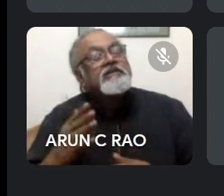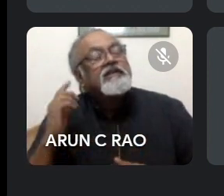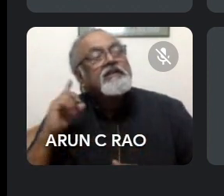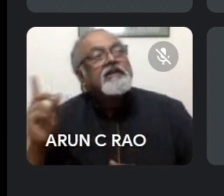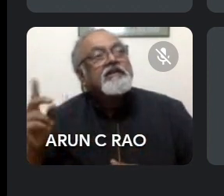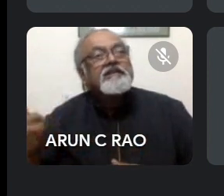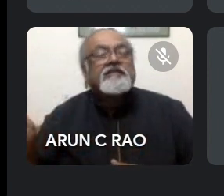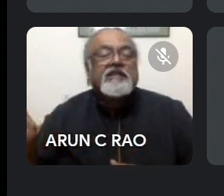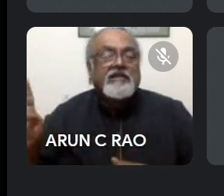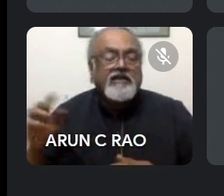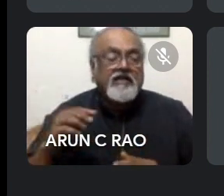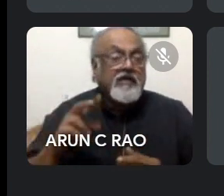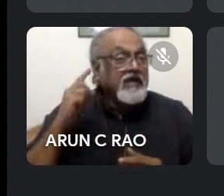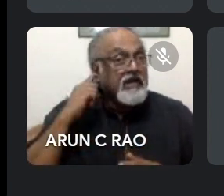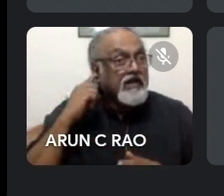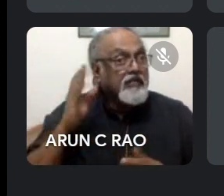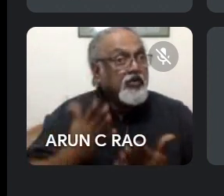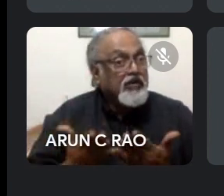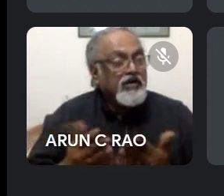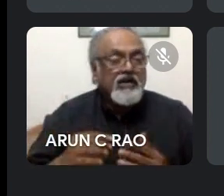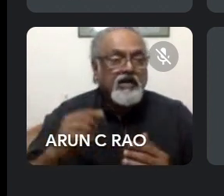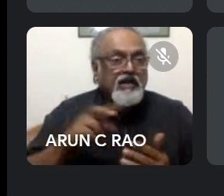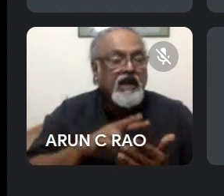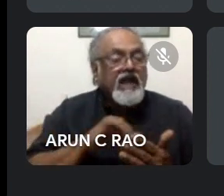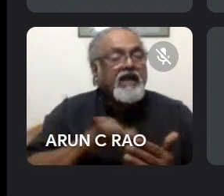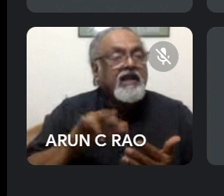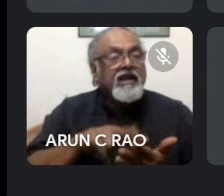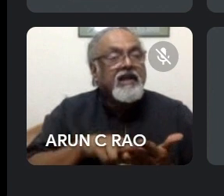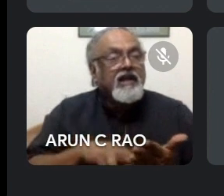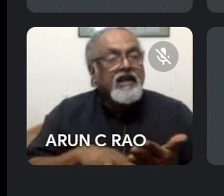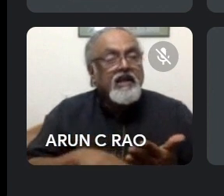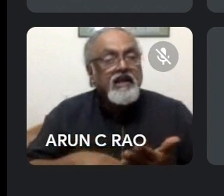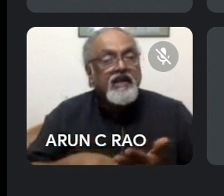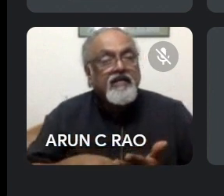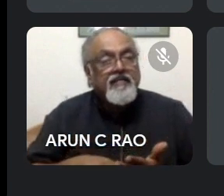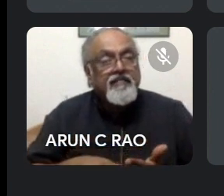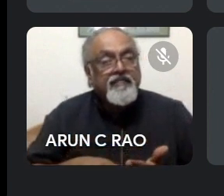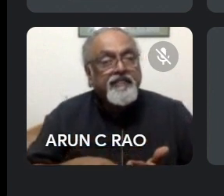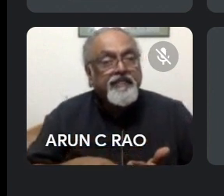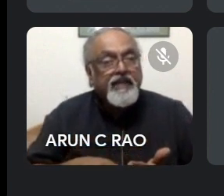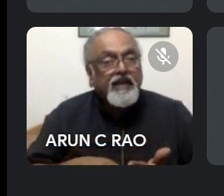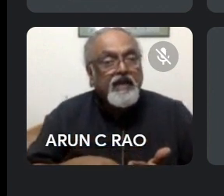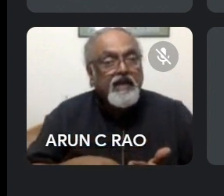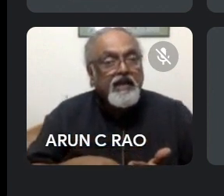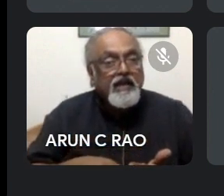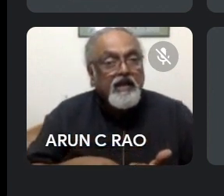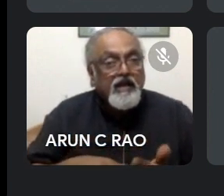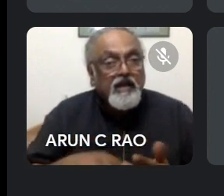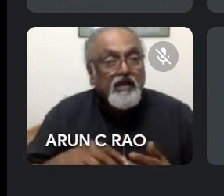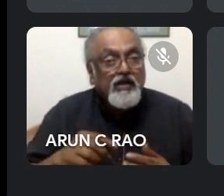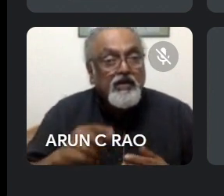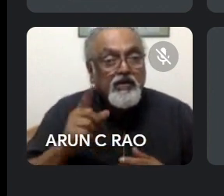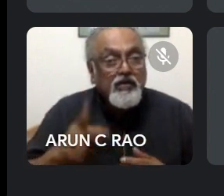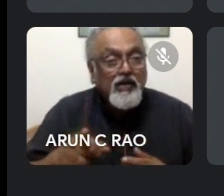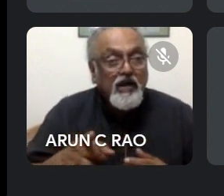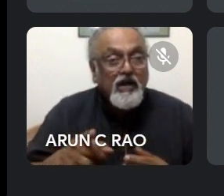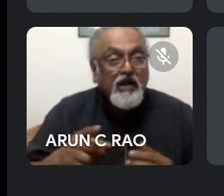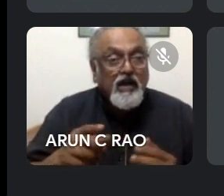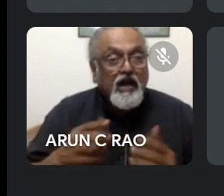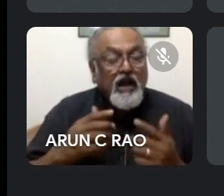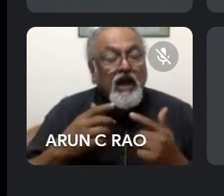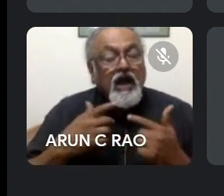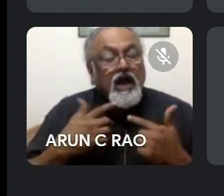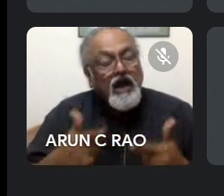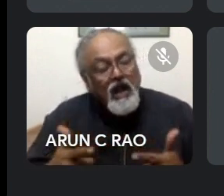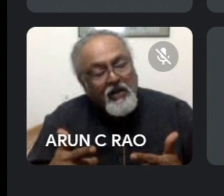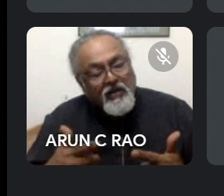hard thing that if I had to carry it around in a piece of pages, it would have killed me. You are entitled to that act of celebration, and